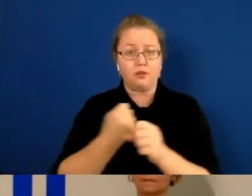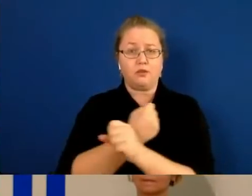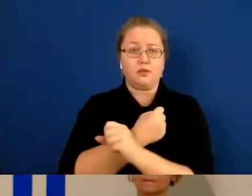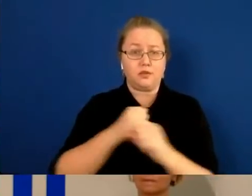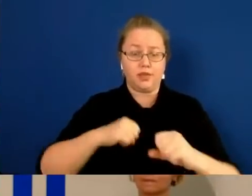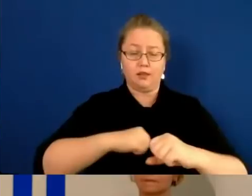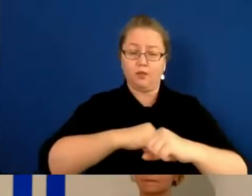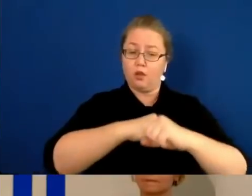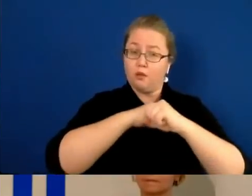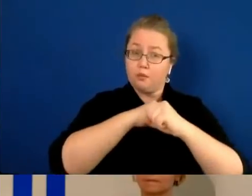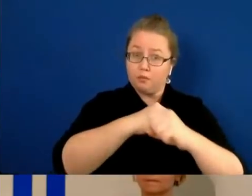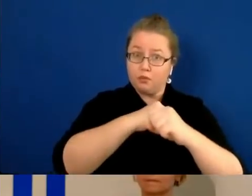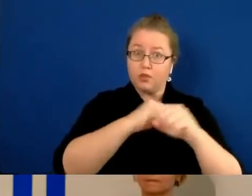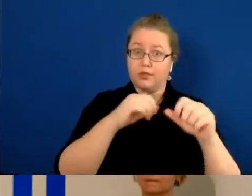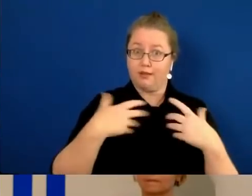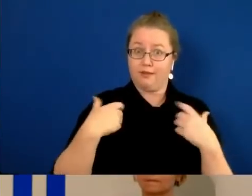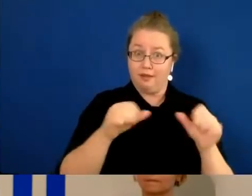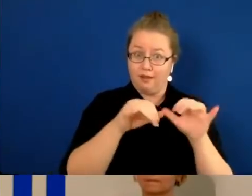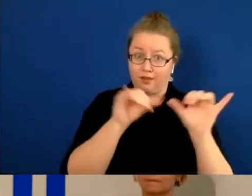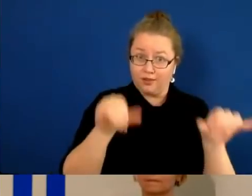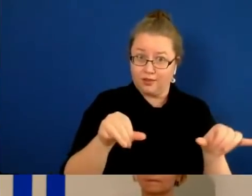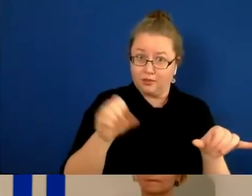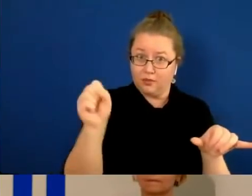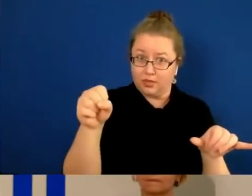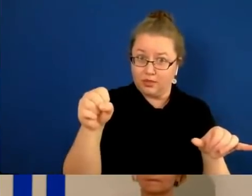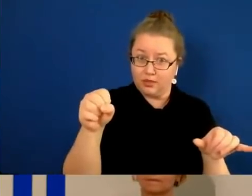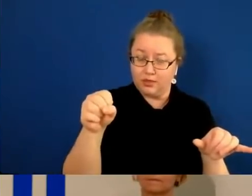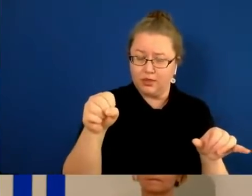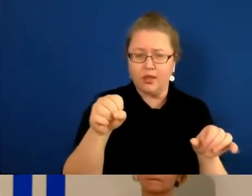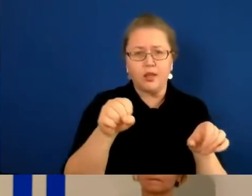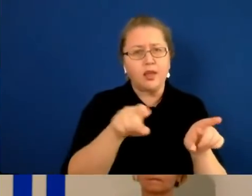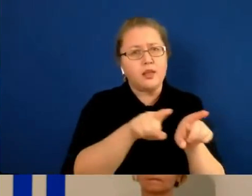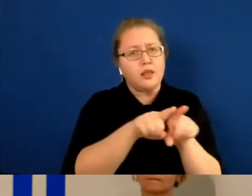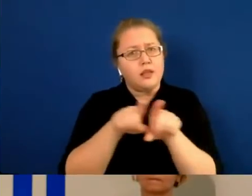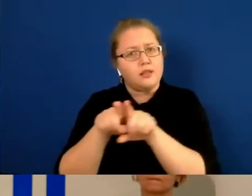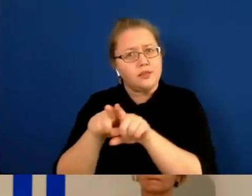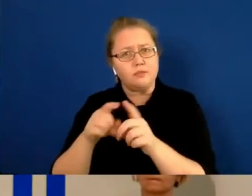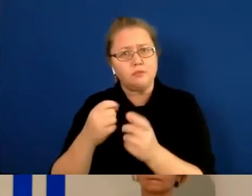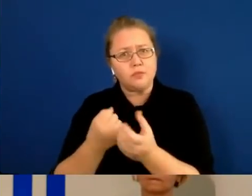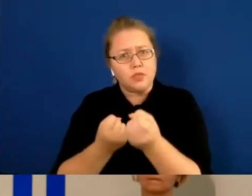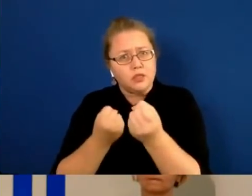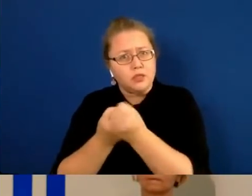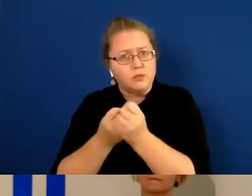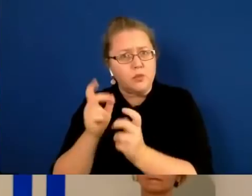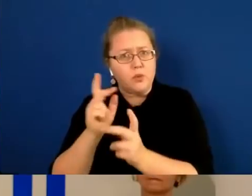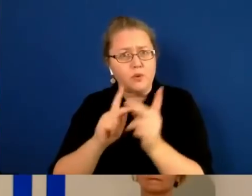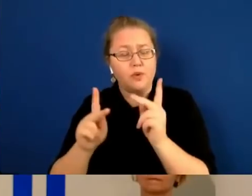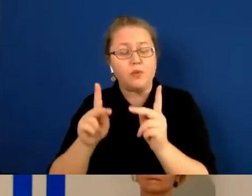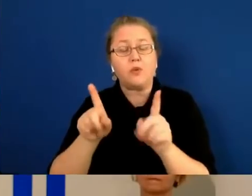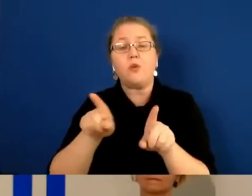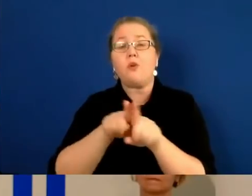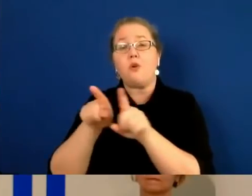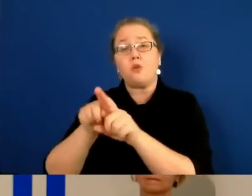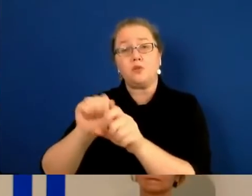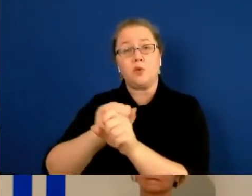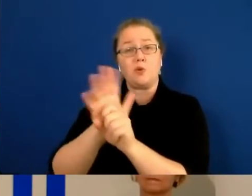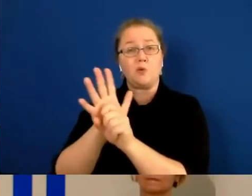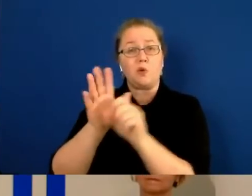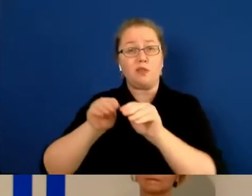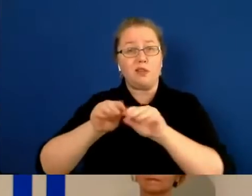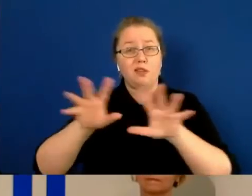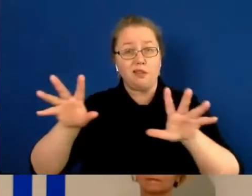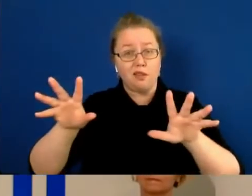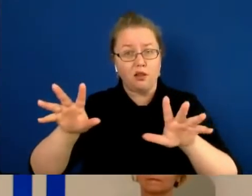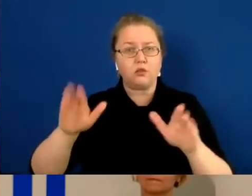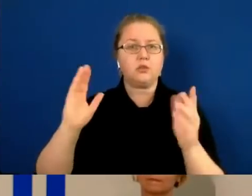our response, until a cure was found, a vaccine was in place, until the threat was effectively ended, we would learn and we would adapt.